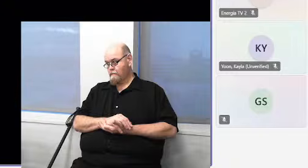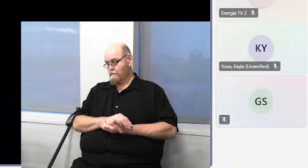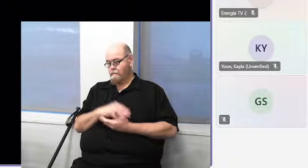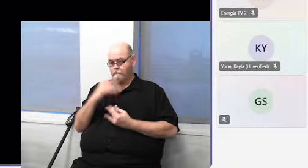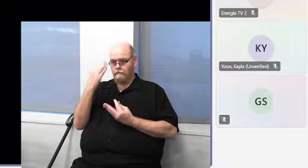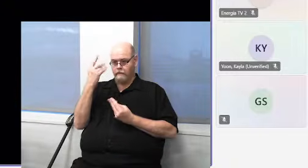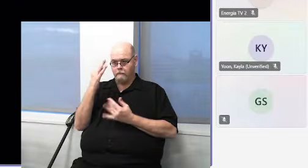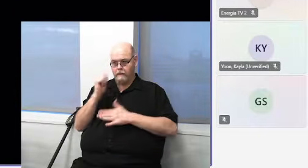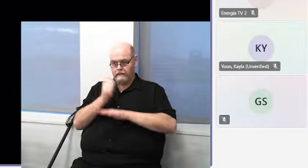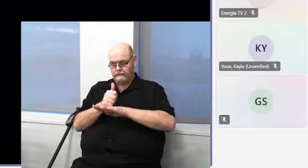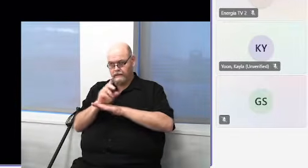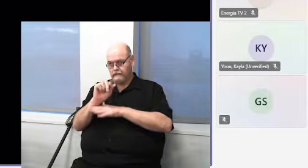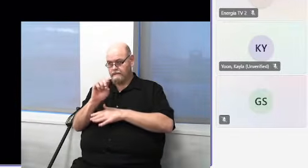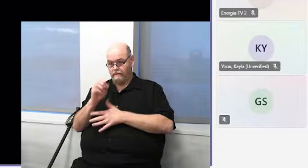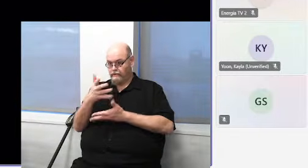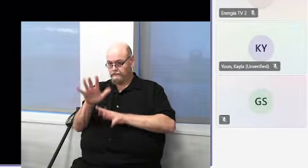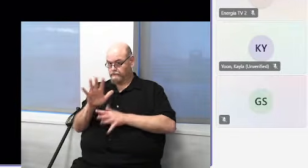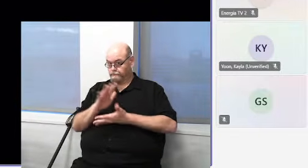Just looking to set a date.